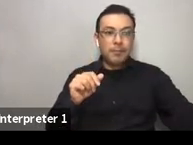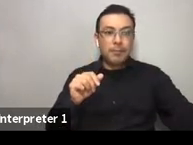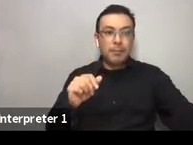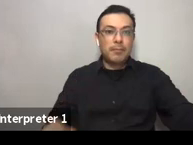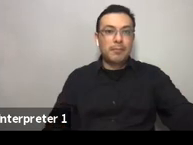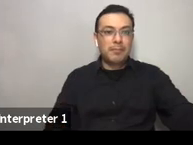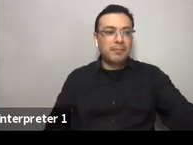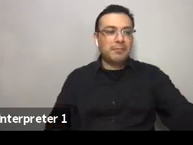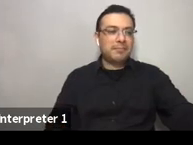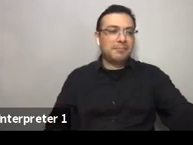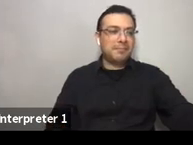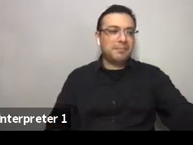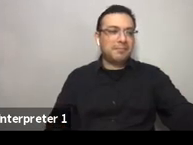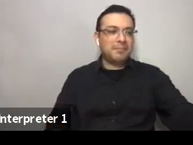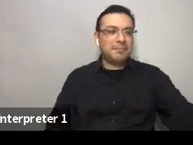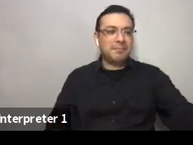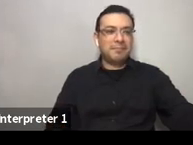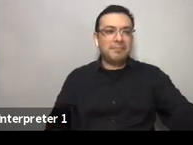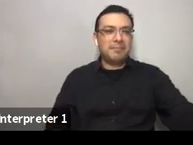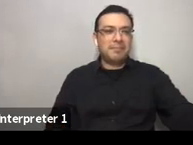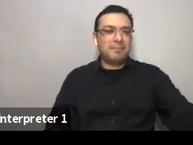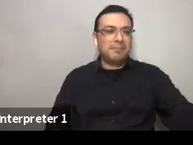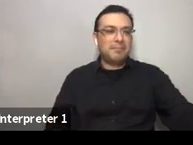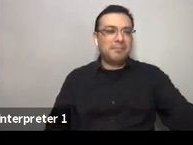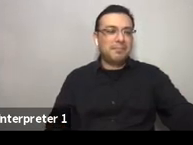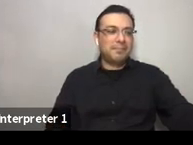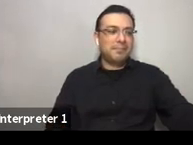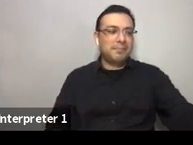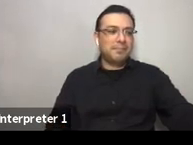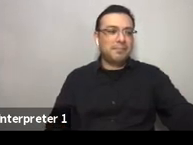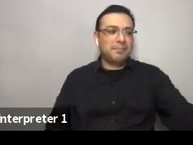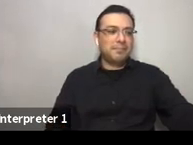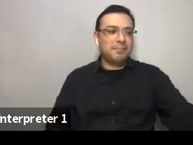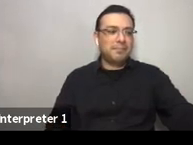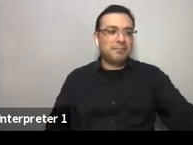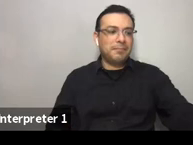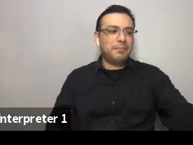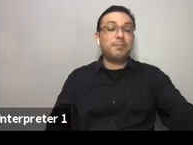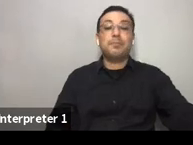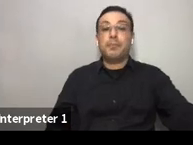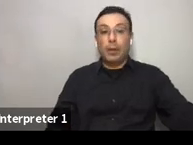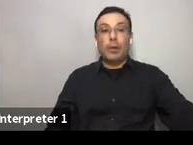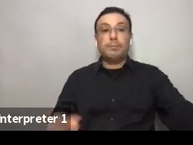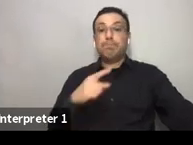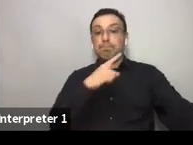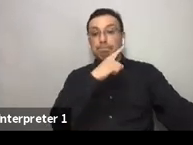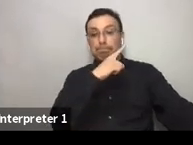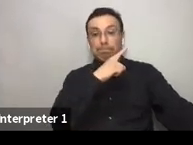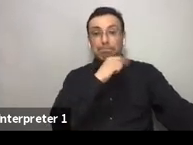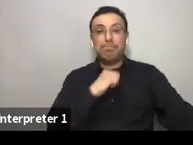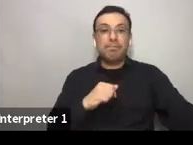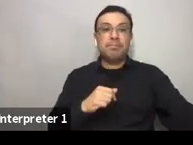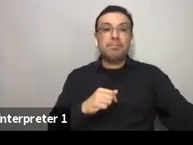Okay, sorry about that. So these are the things that can be shared without a release. We've talked a lot about aggregate